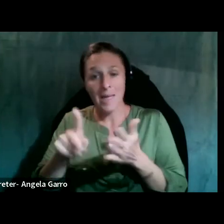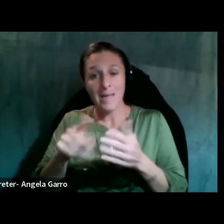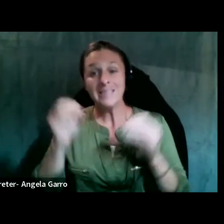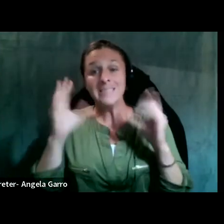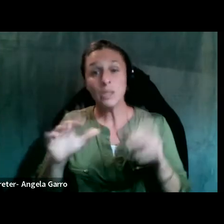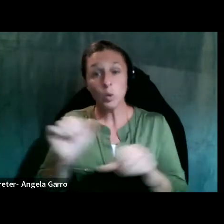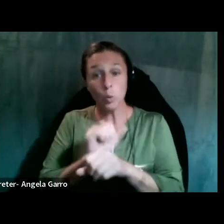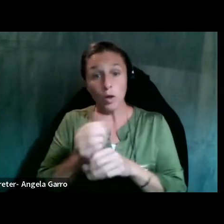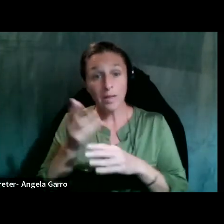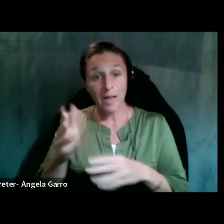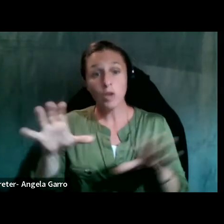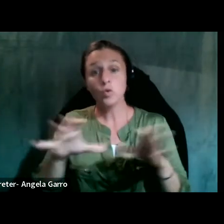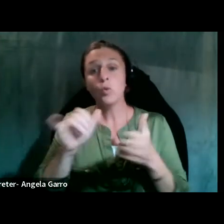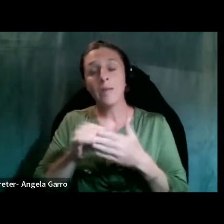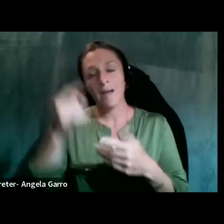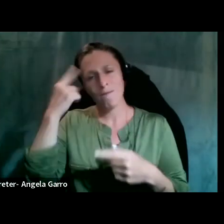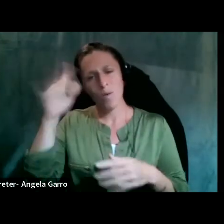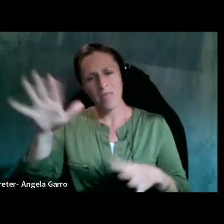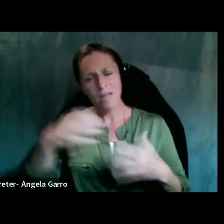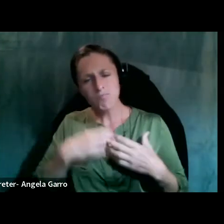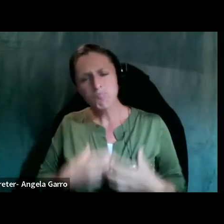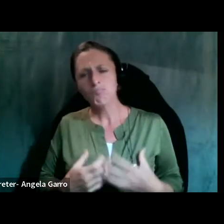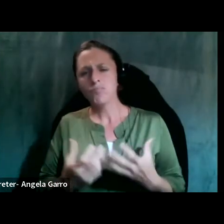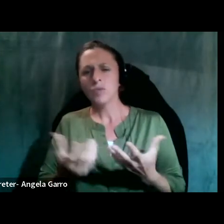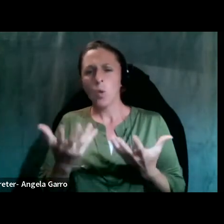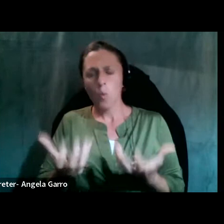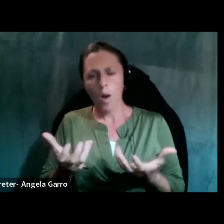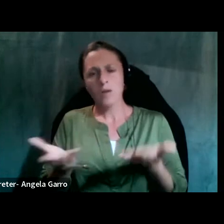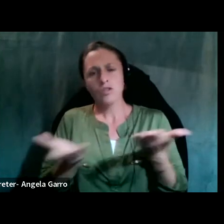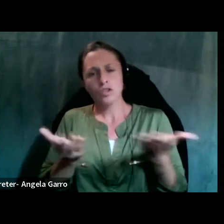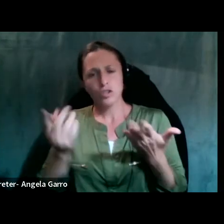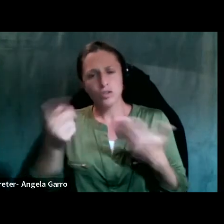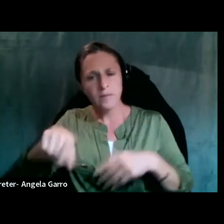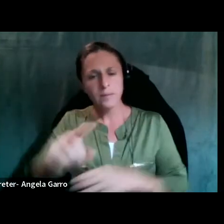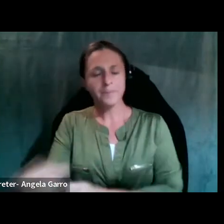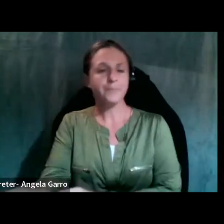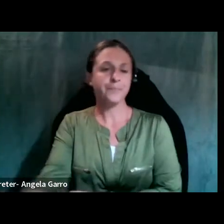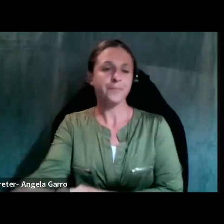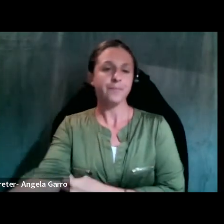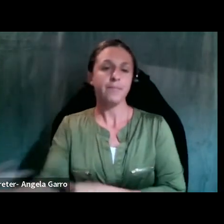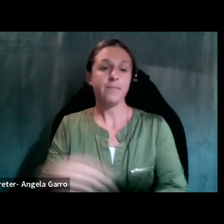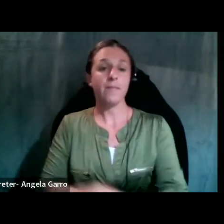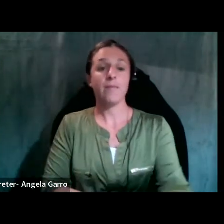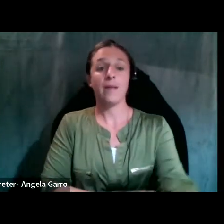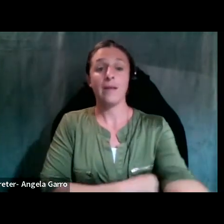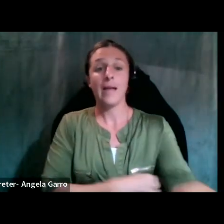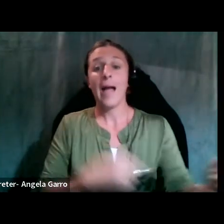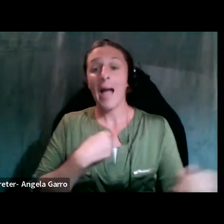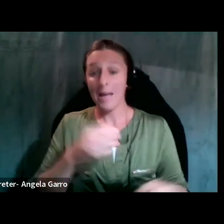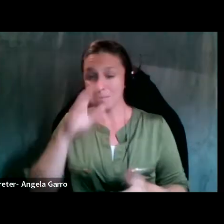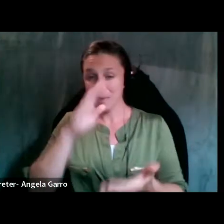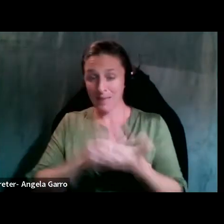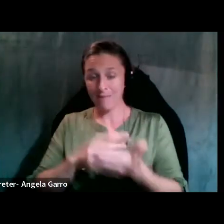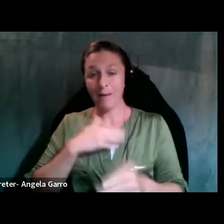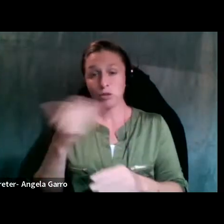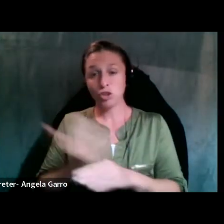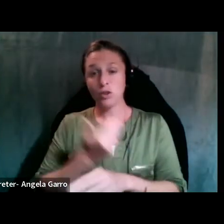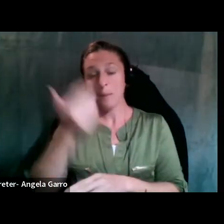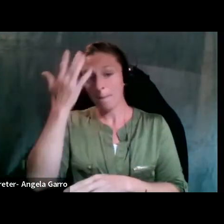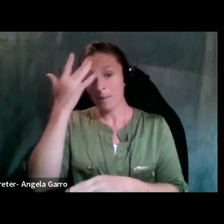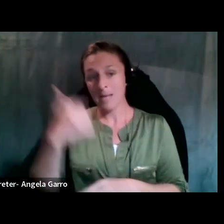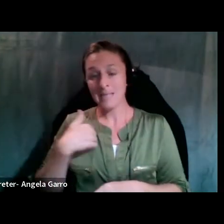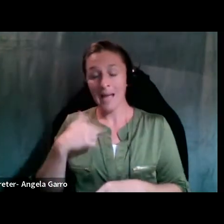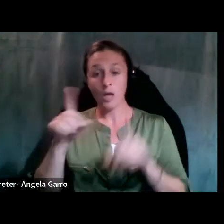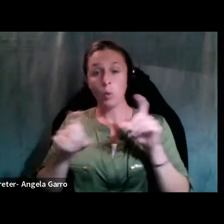do so out of a desire to be of service. I believe I was terminated because I questioned our